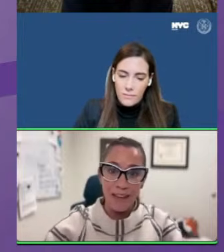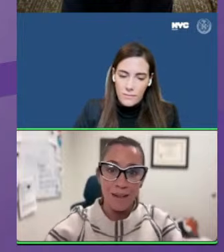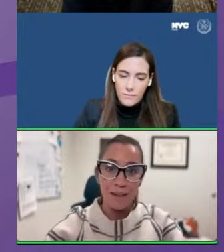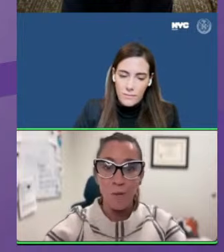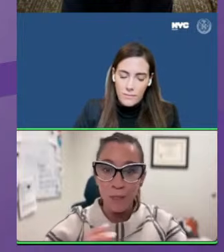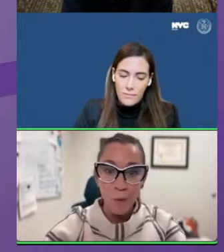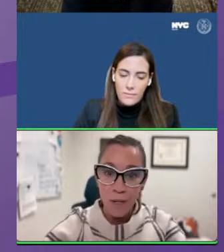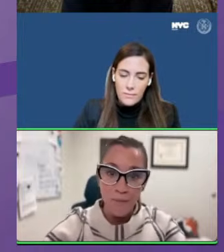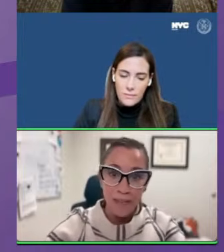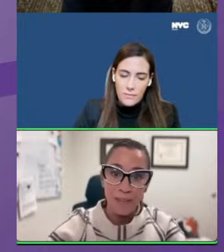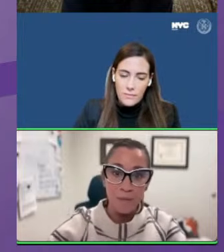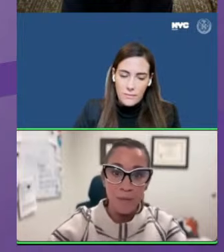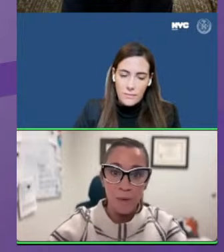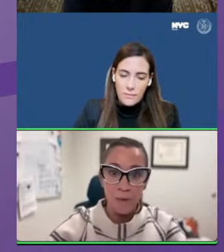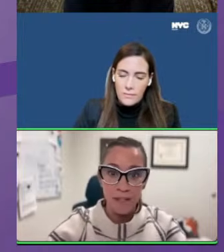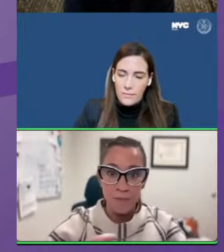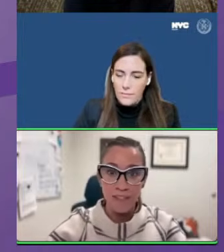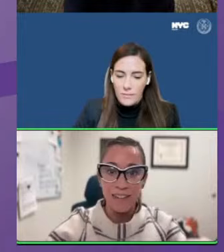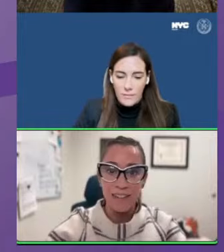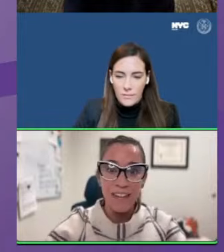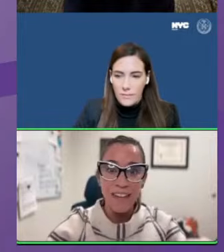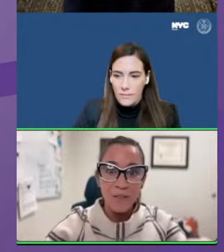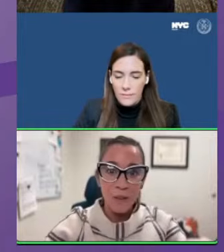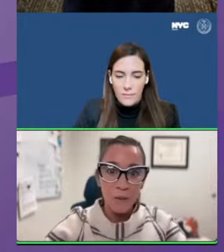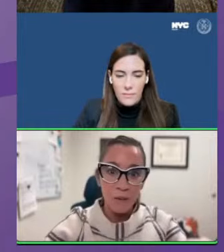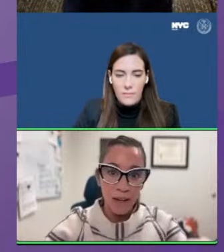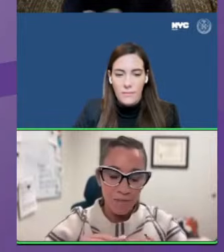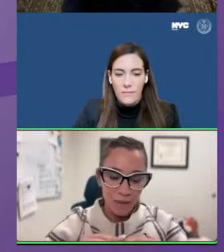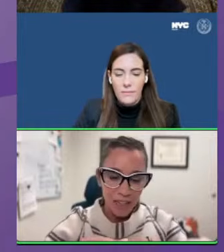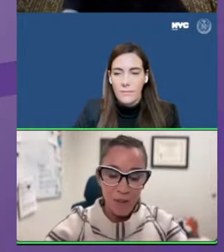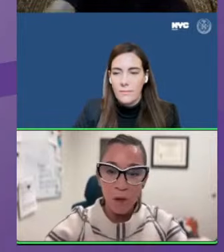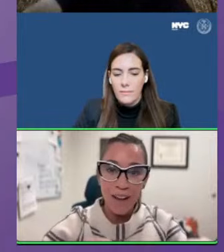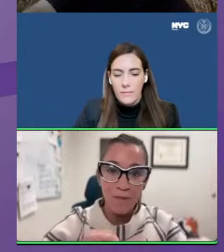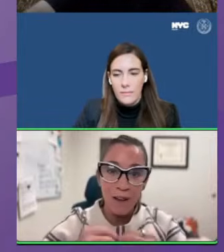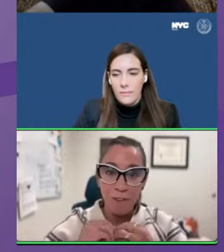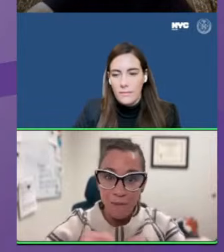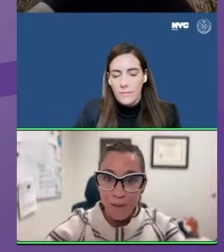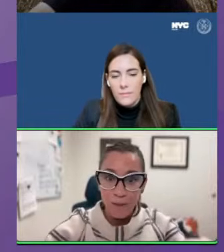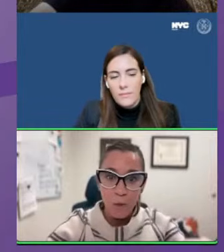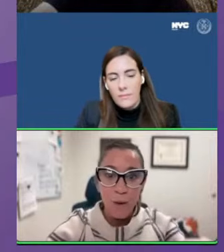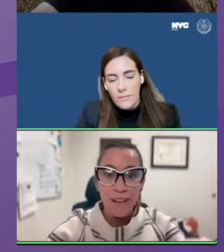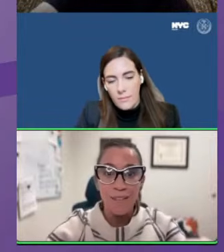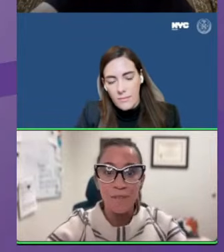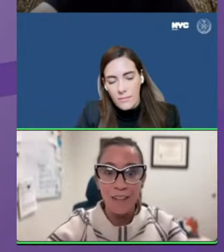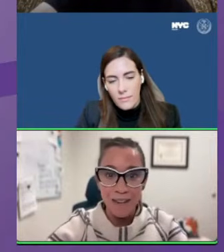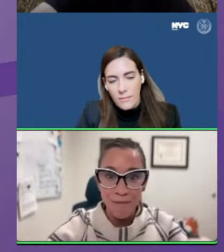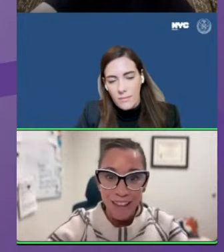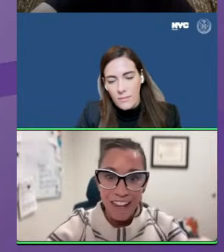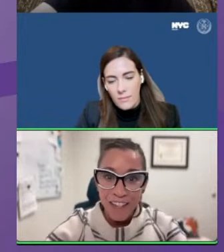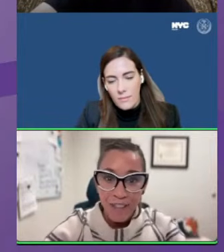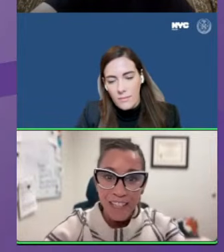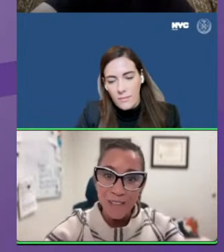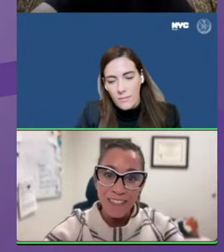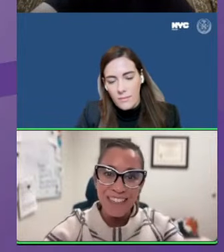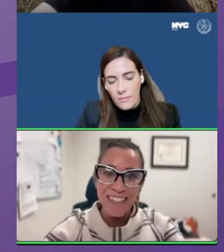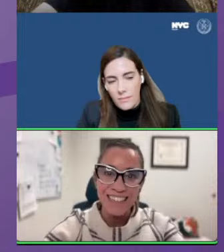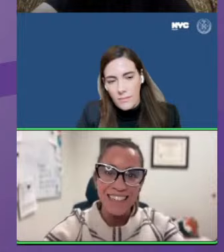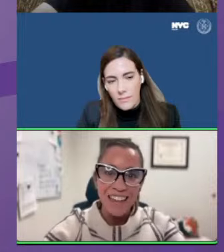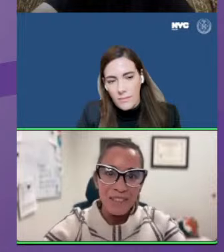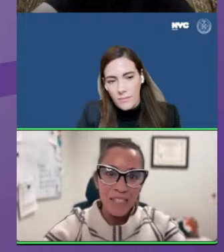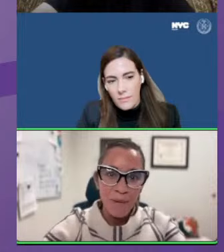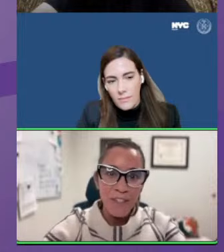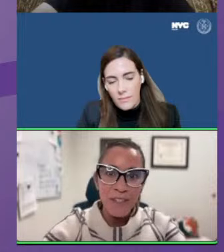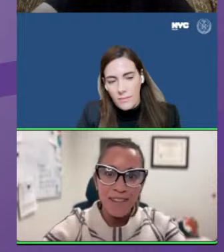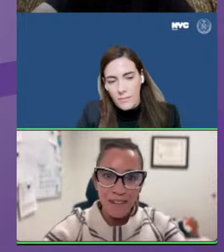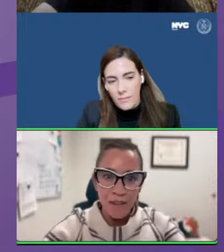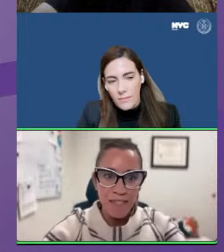millions, over 20 million people in America. So even though we have a fabulous 12 AHRQ clinics,